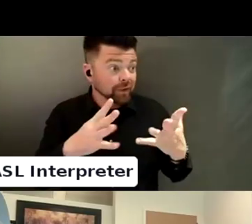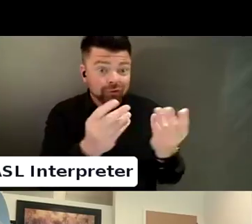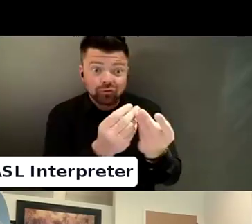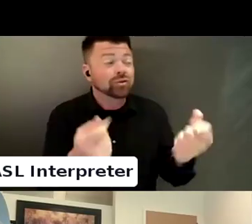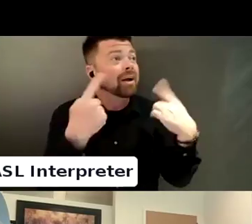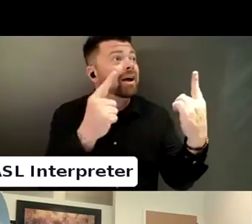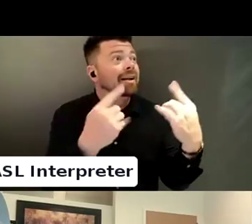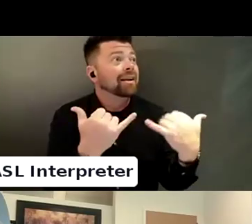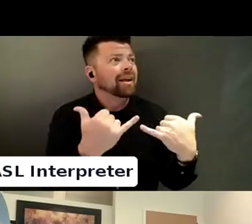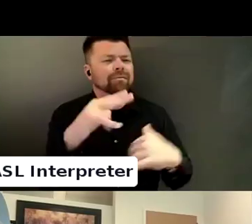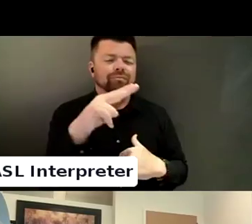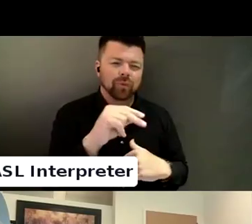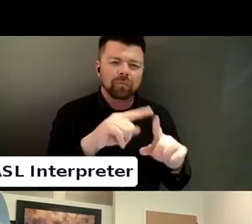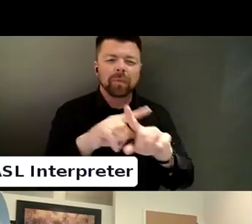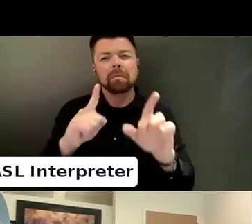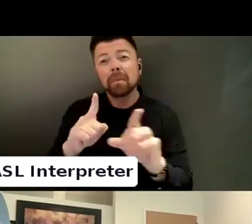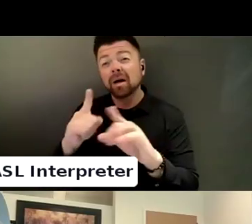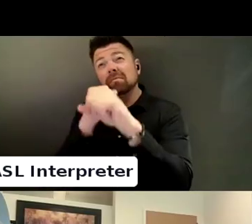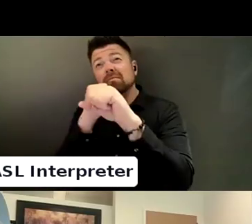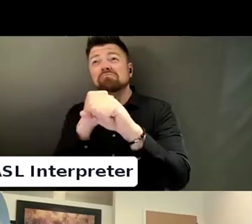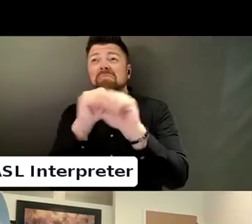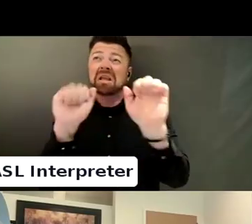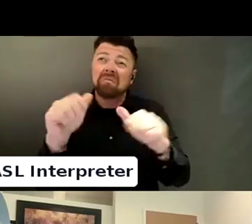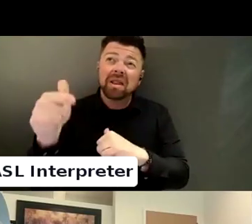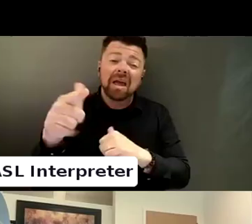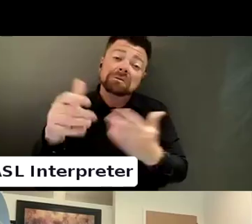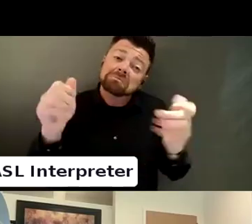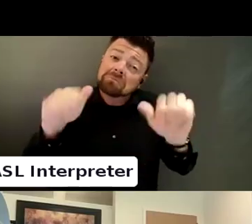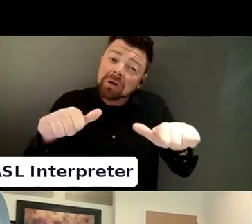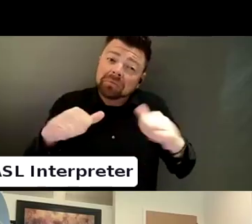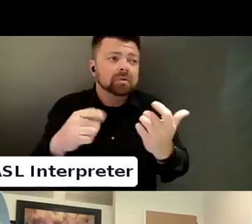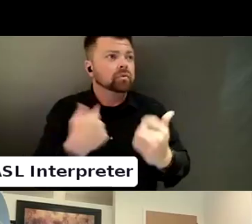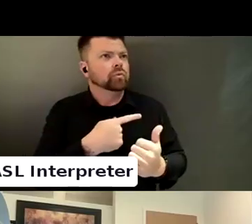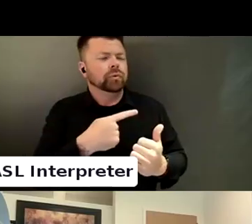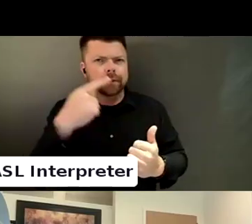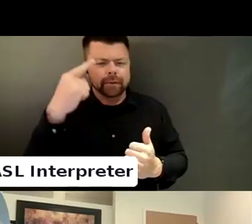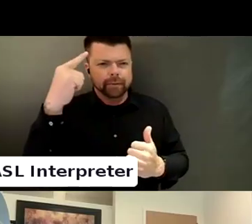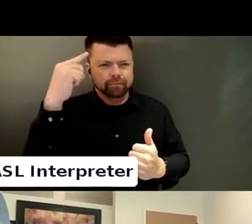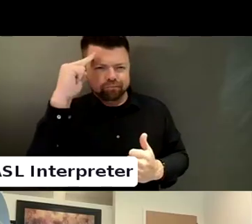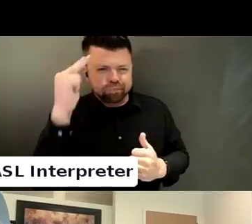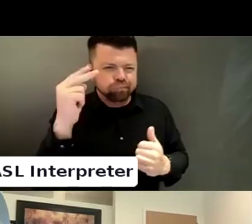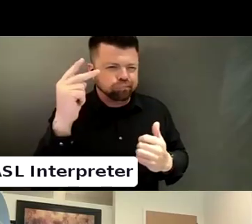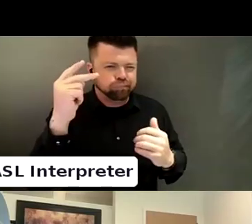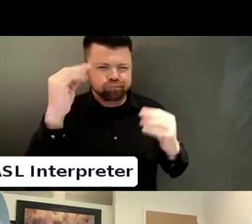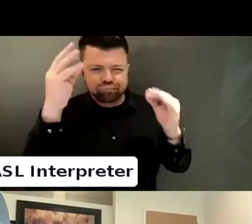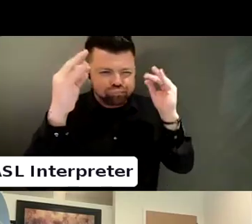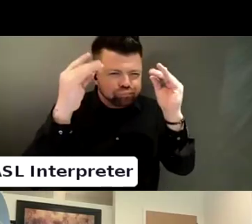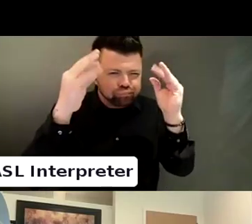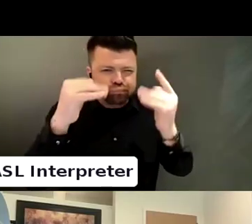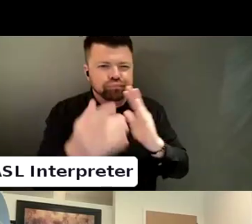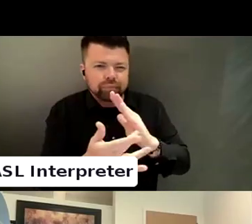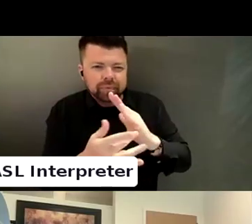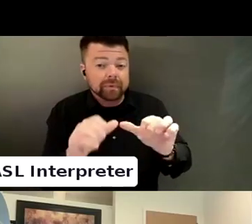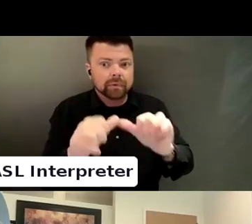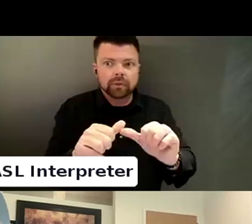And I think as we start to develop a lot of these neurotechnologies, and being able to make further